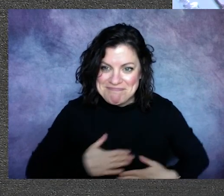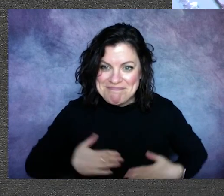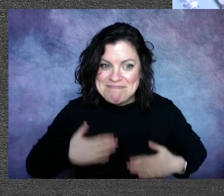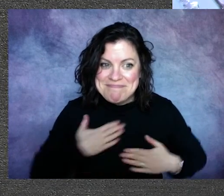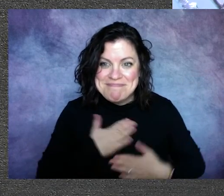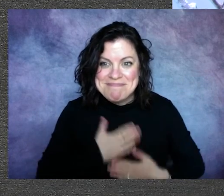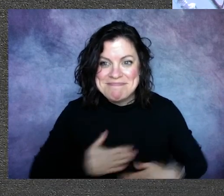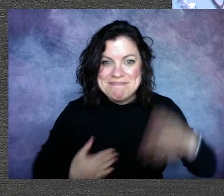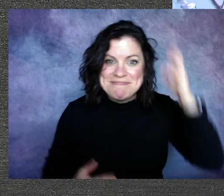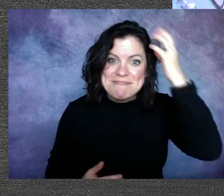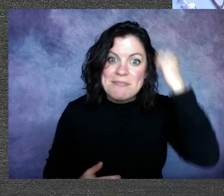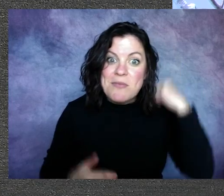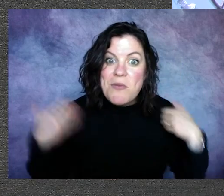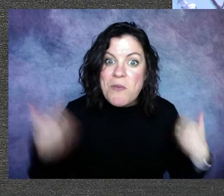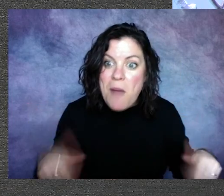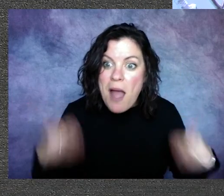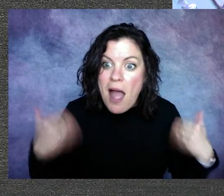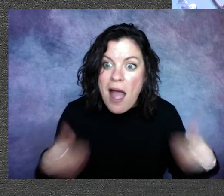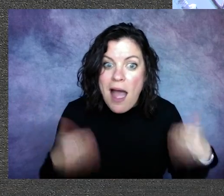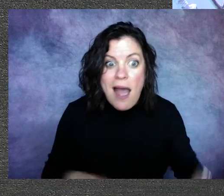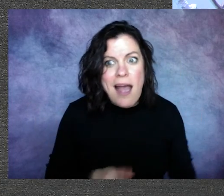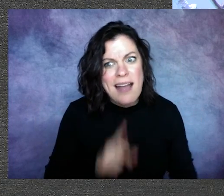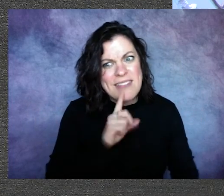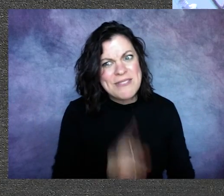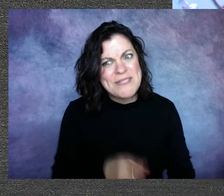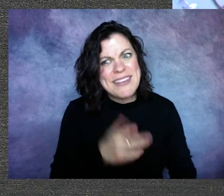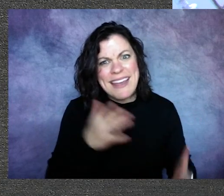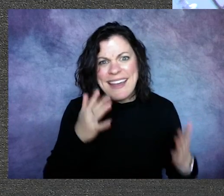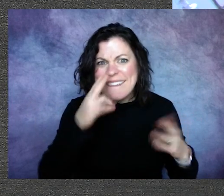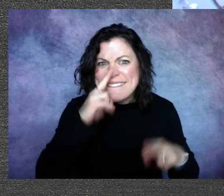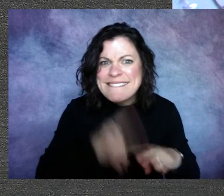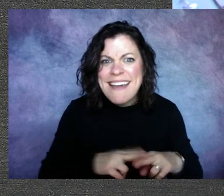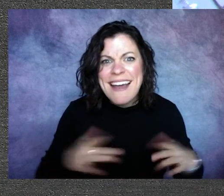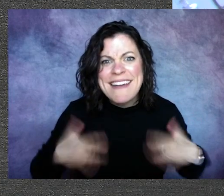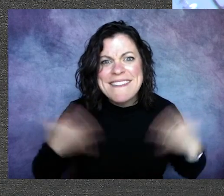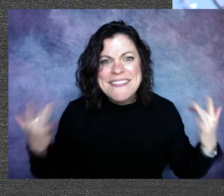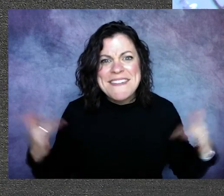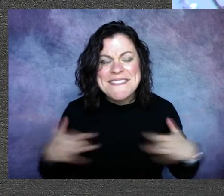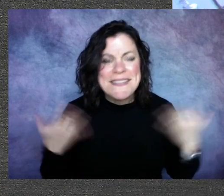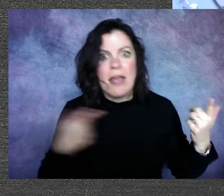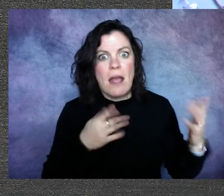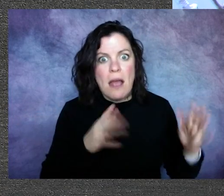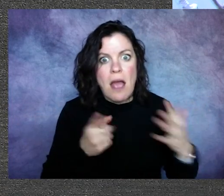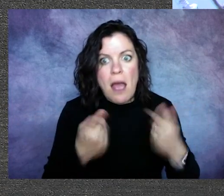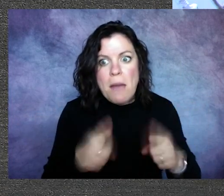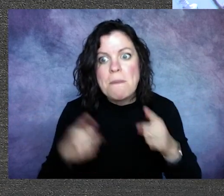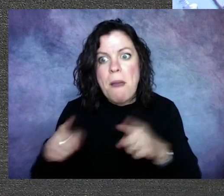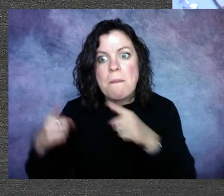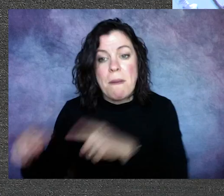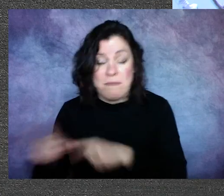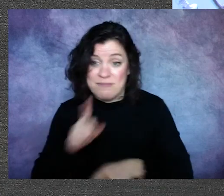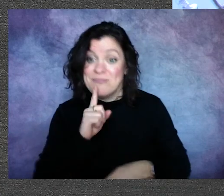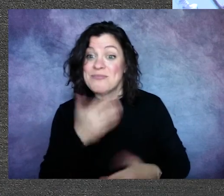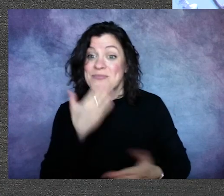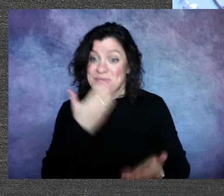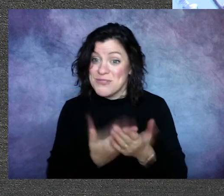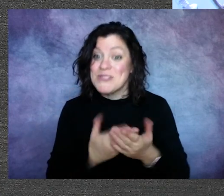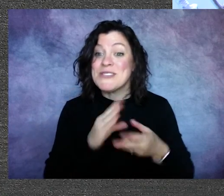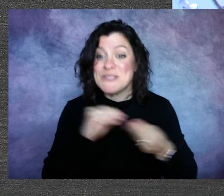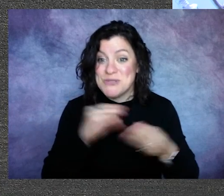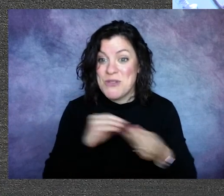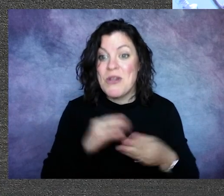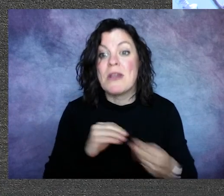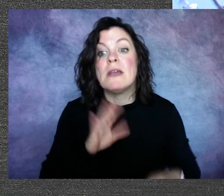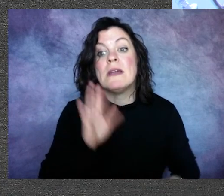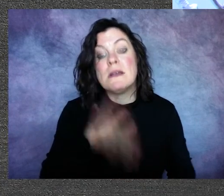Well, George, you sure do like to get into a lot of adventures, don't you? But one great thing about George is that